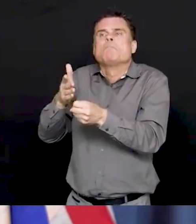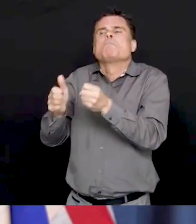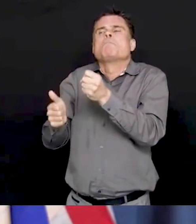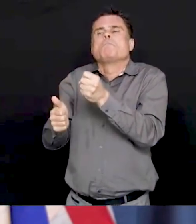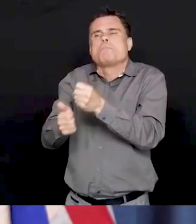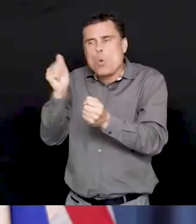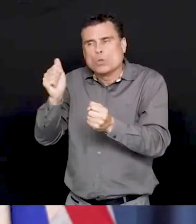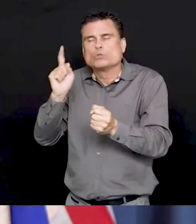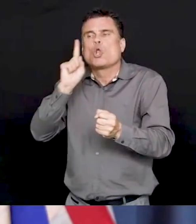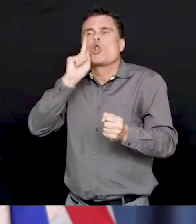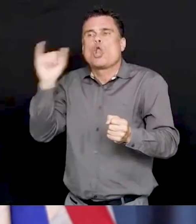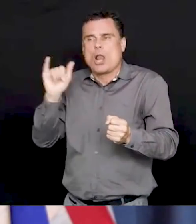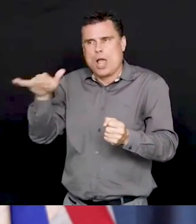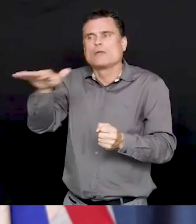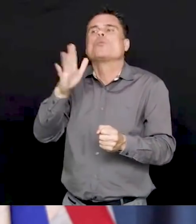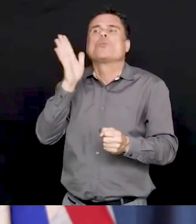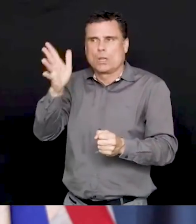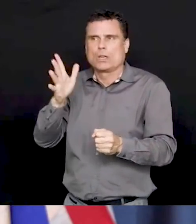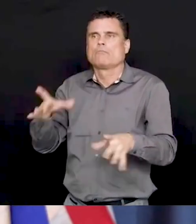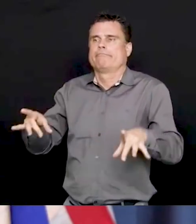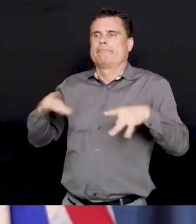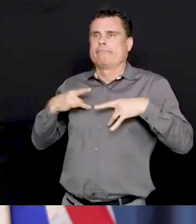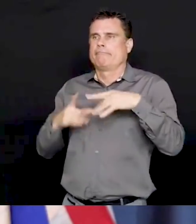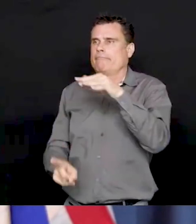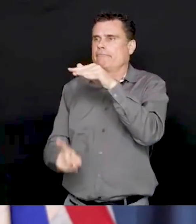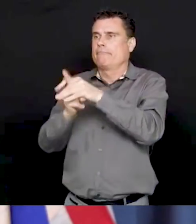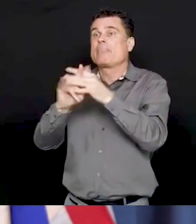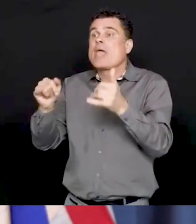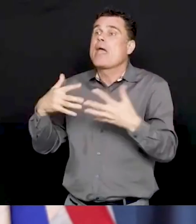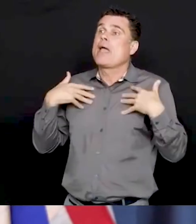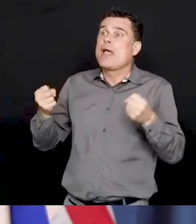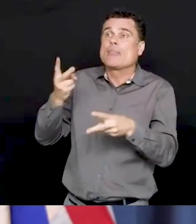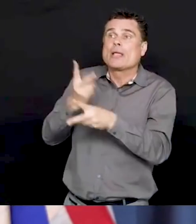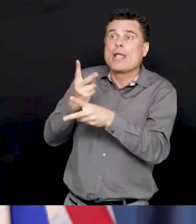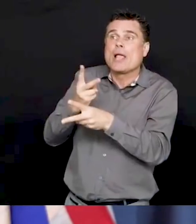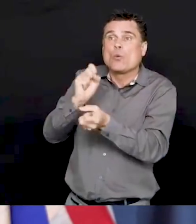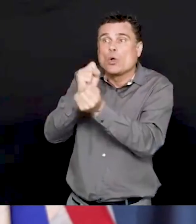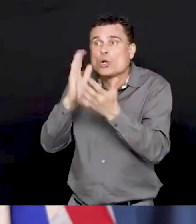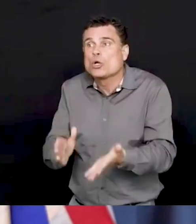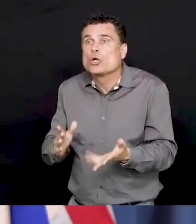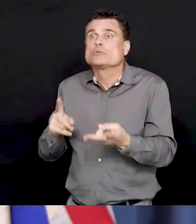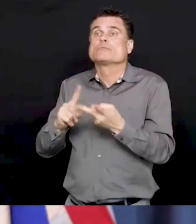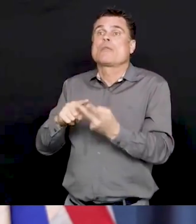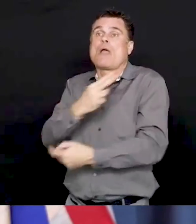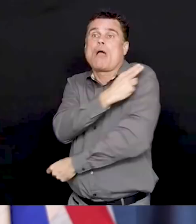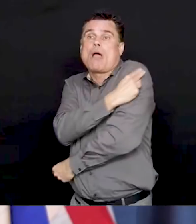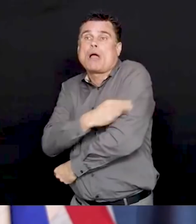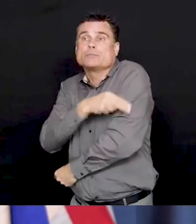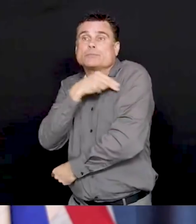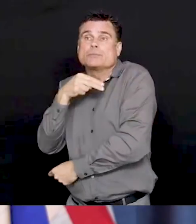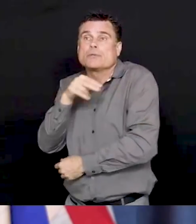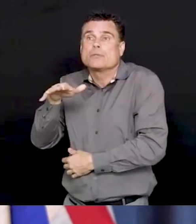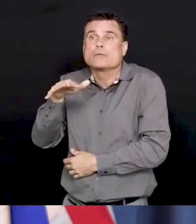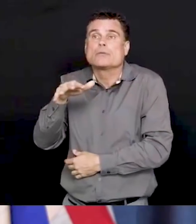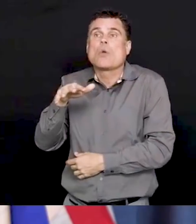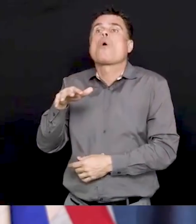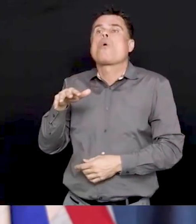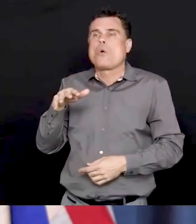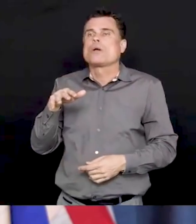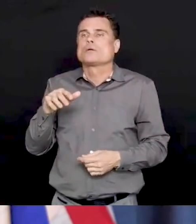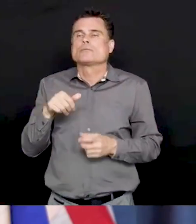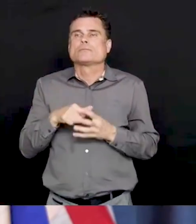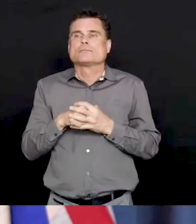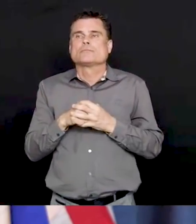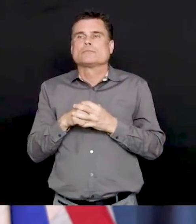the contact tracing. We're talking with people who have this, who have mild enough illness that they're able to stay at home.